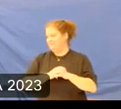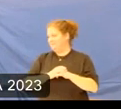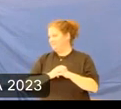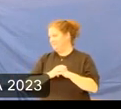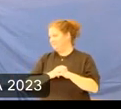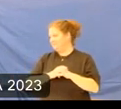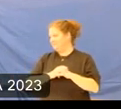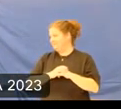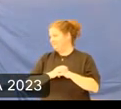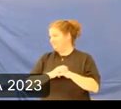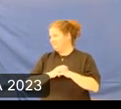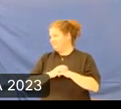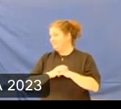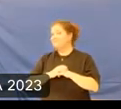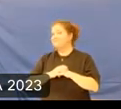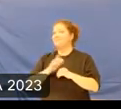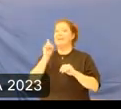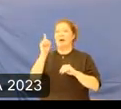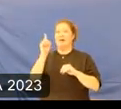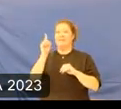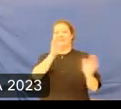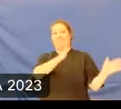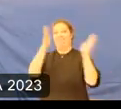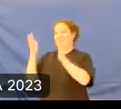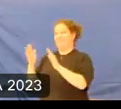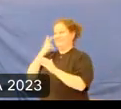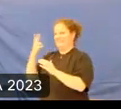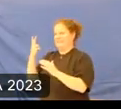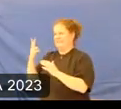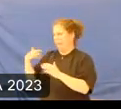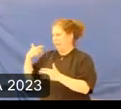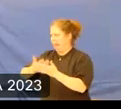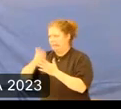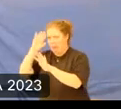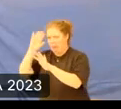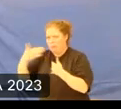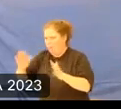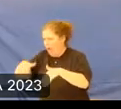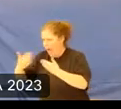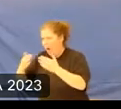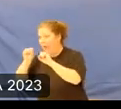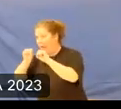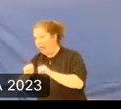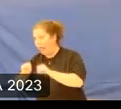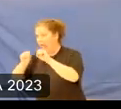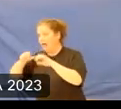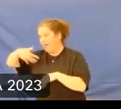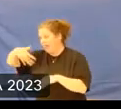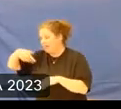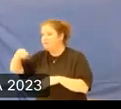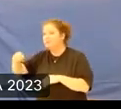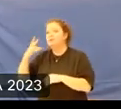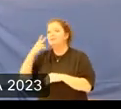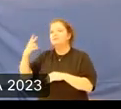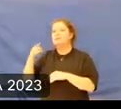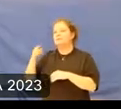there's a first thought. But here, let's think about the dark matter here. Well, first of all, there's the obvious fact that there are many channels